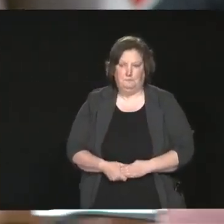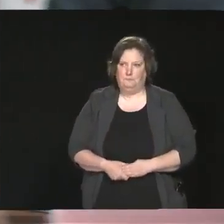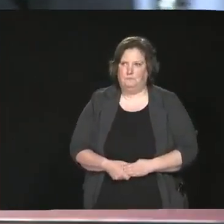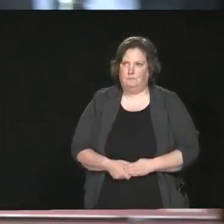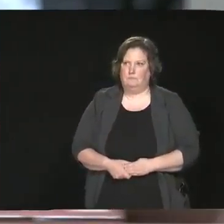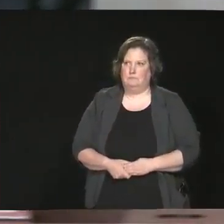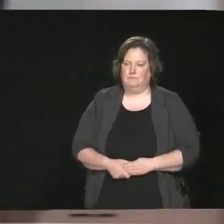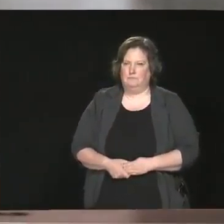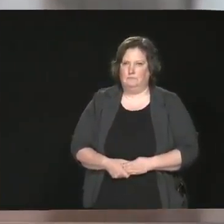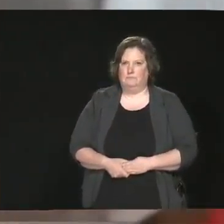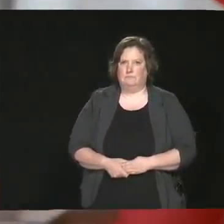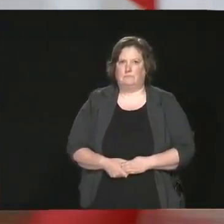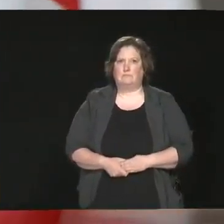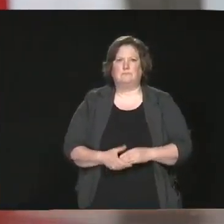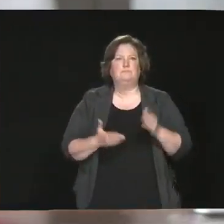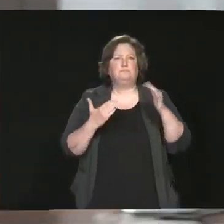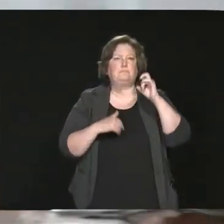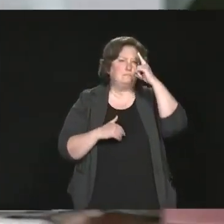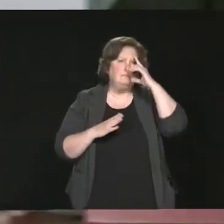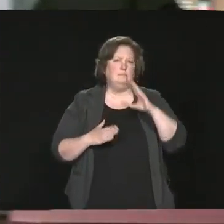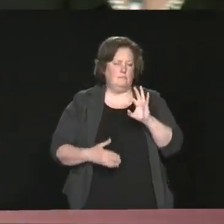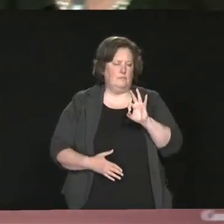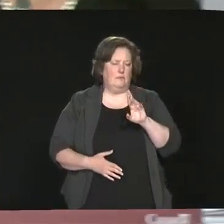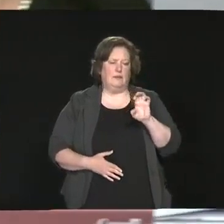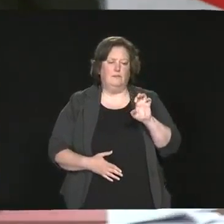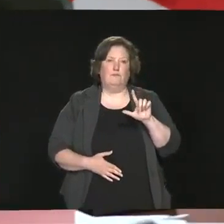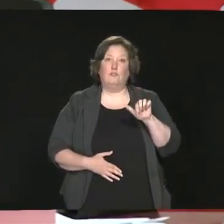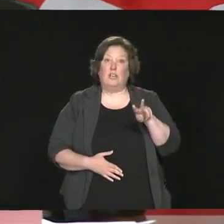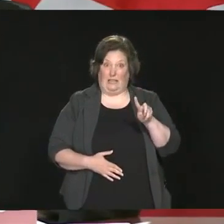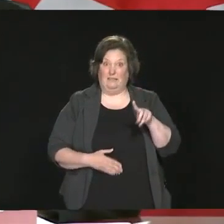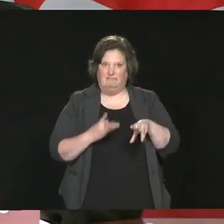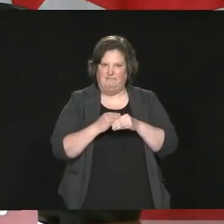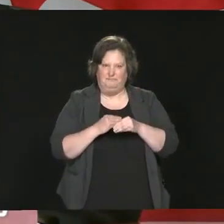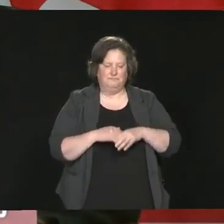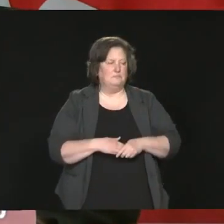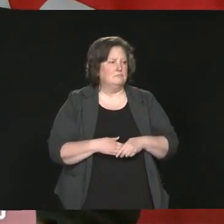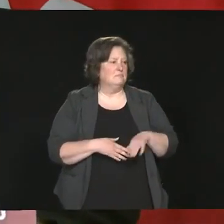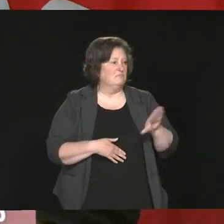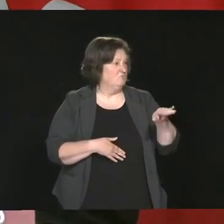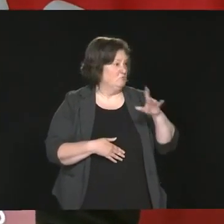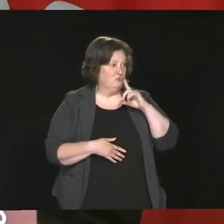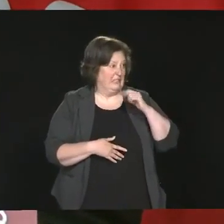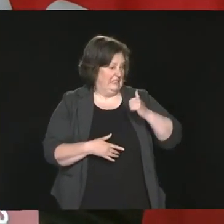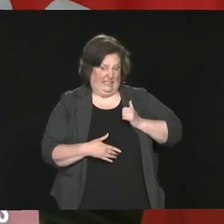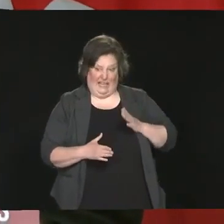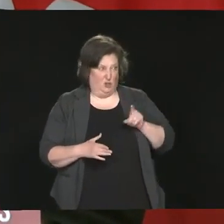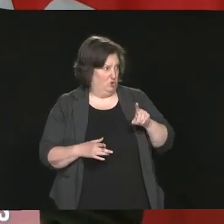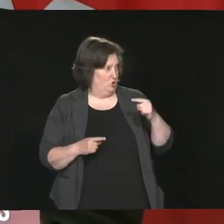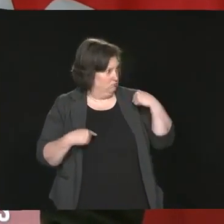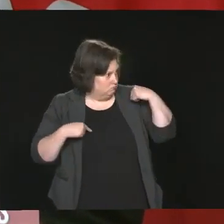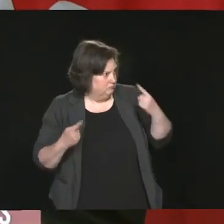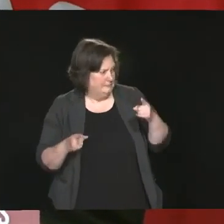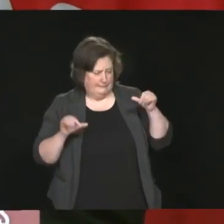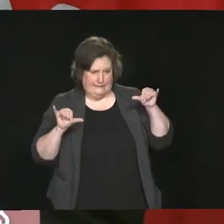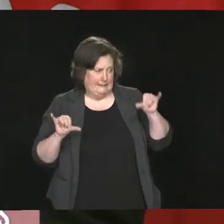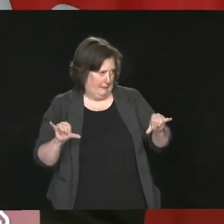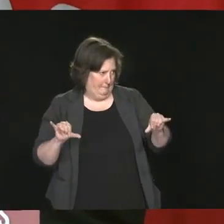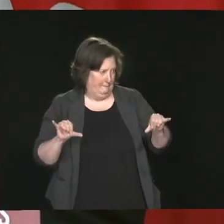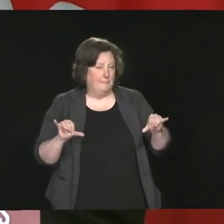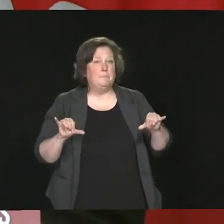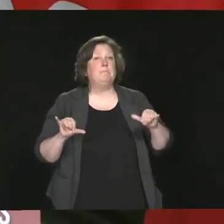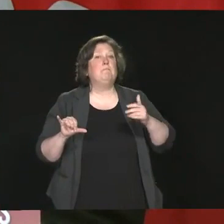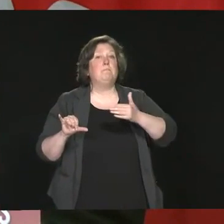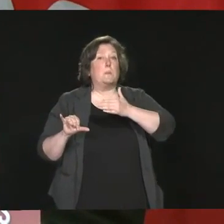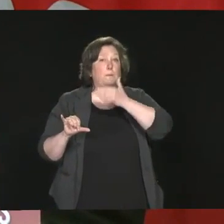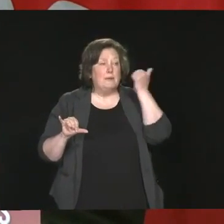think Canadians should keep on doing what they've been doing, which is to listen to and to trust, first